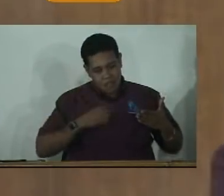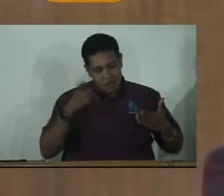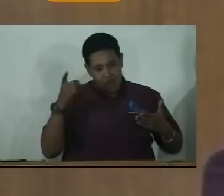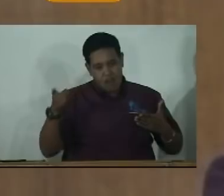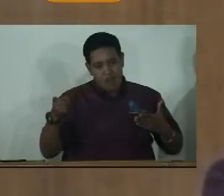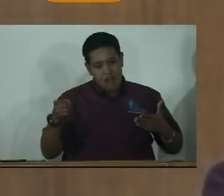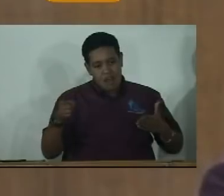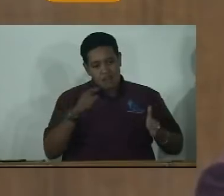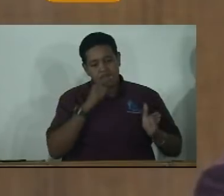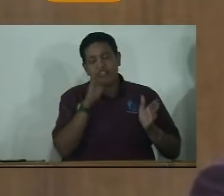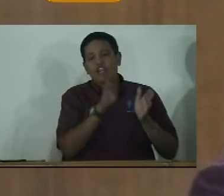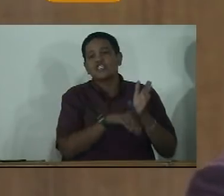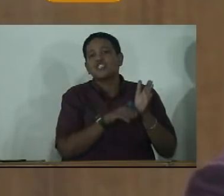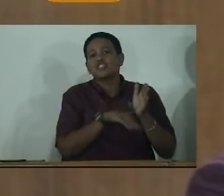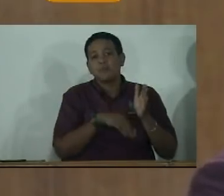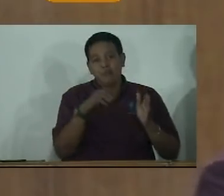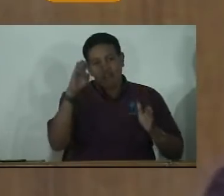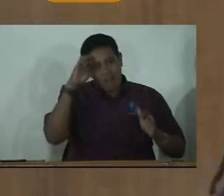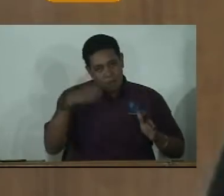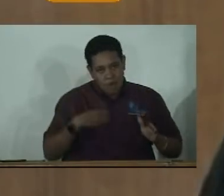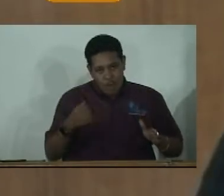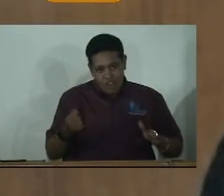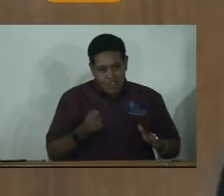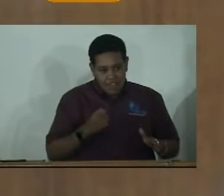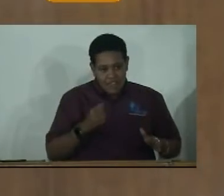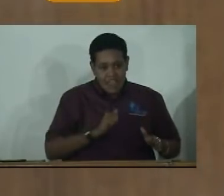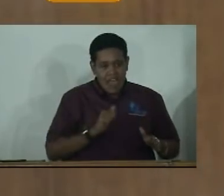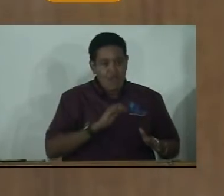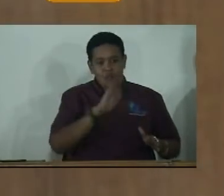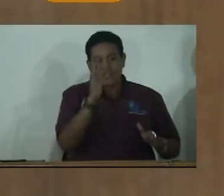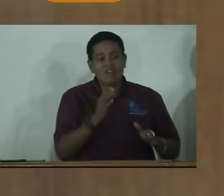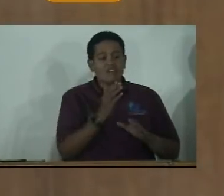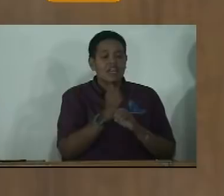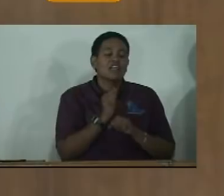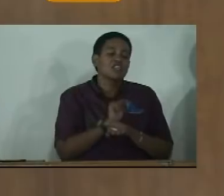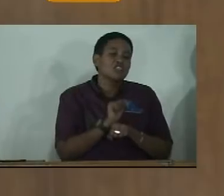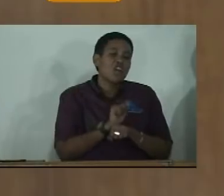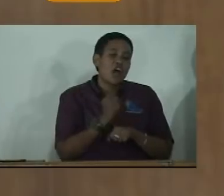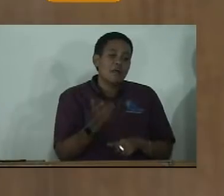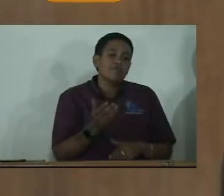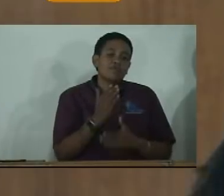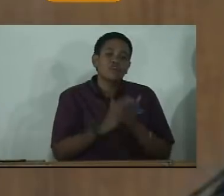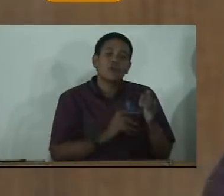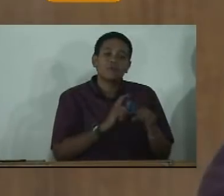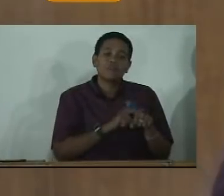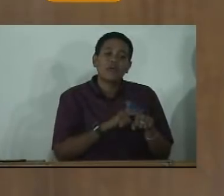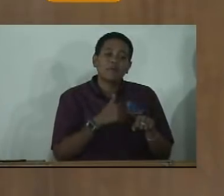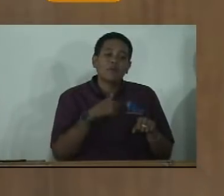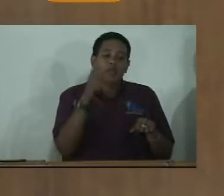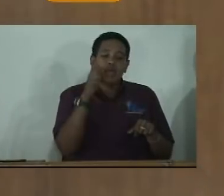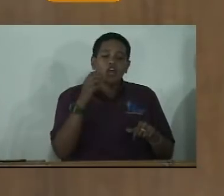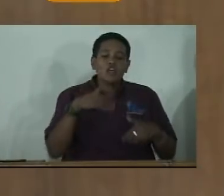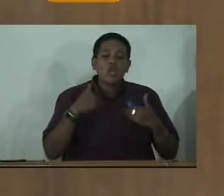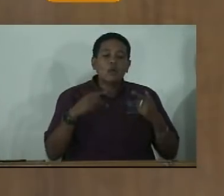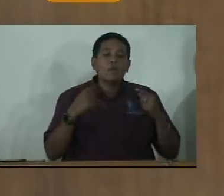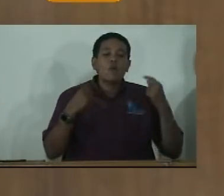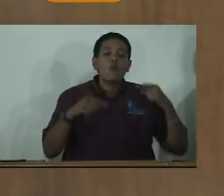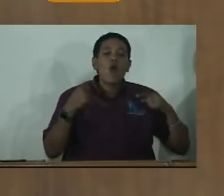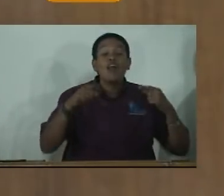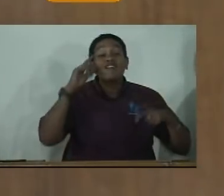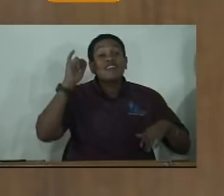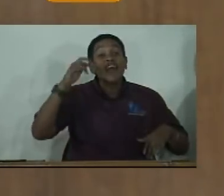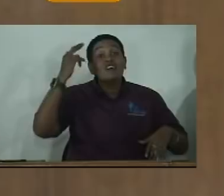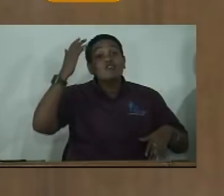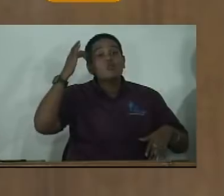at a low cost hire. So therefore, I would never get the job. Right. Some of the time when you hear our young people quarreling, it is for that reason